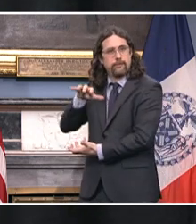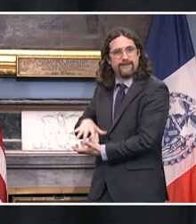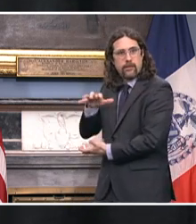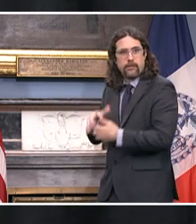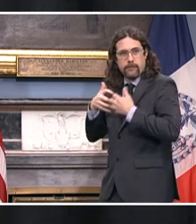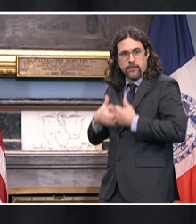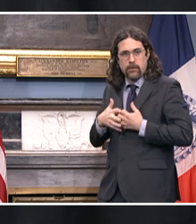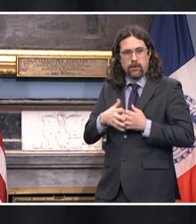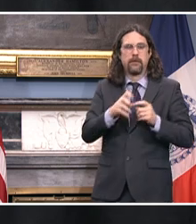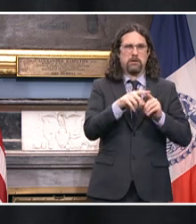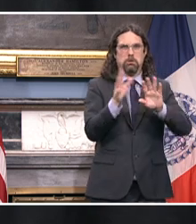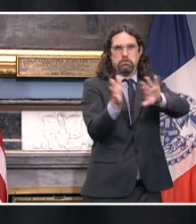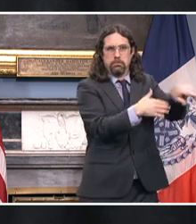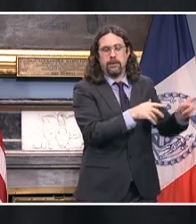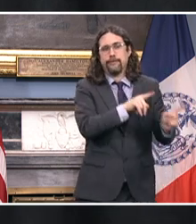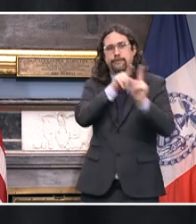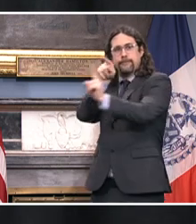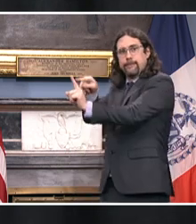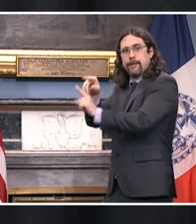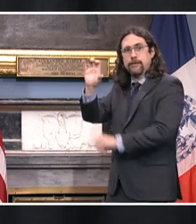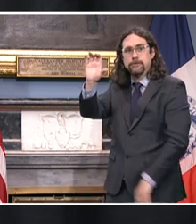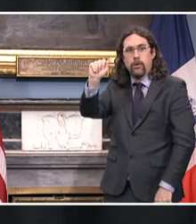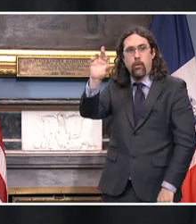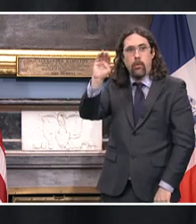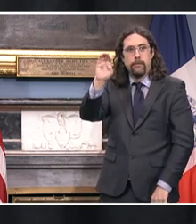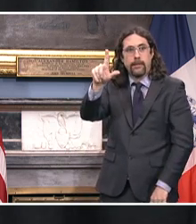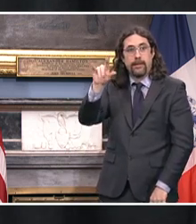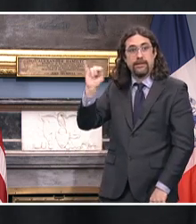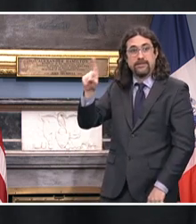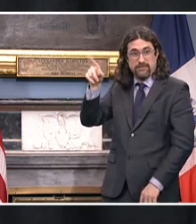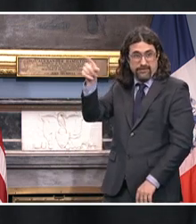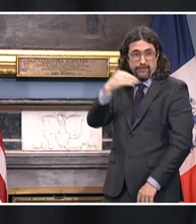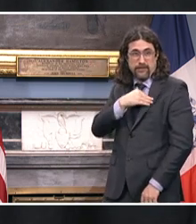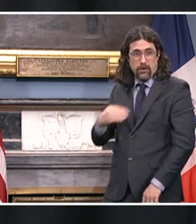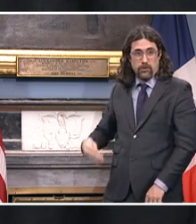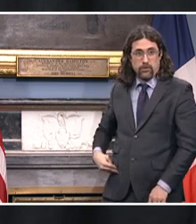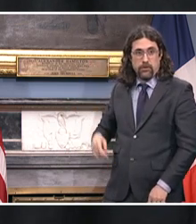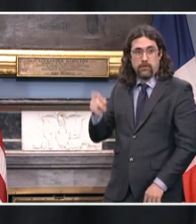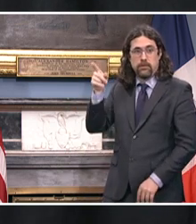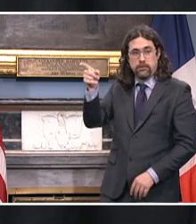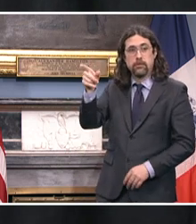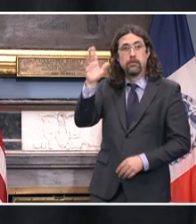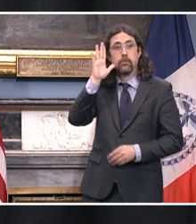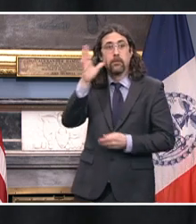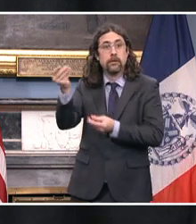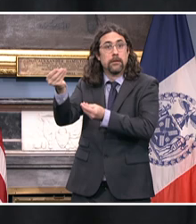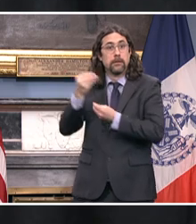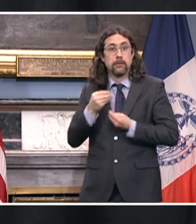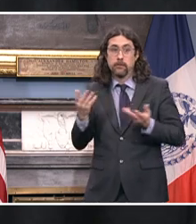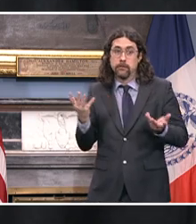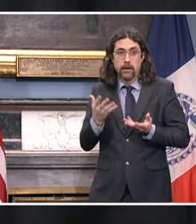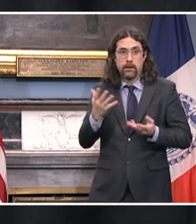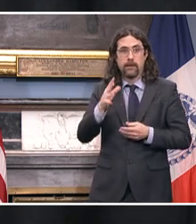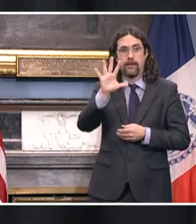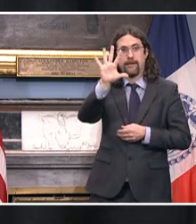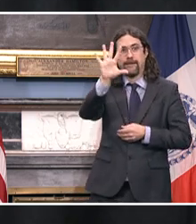needed to provide 50,000 coronavirus tests to New Yorkers. That'll be coming over the next few weeks.